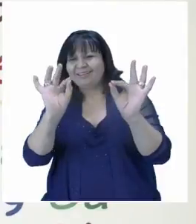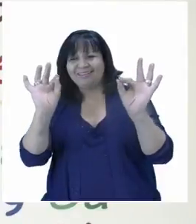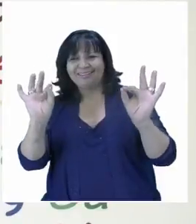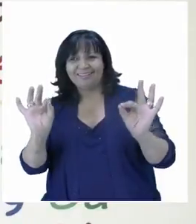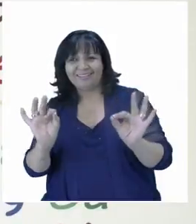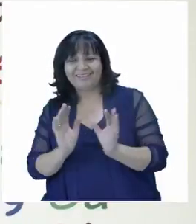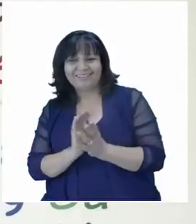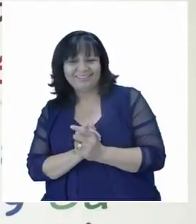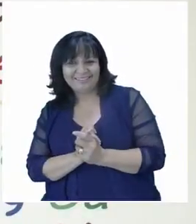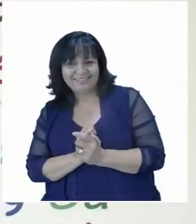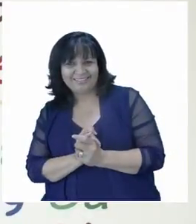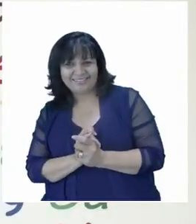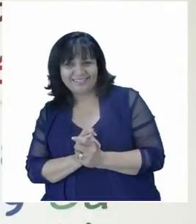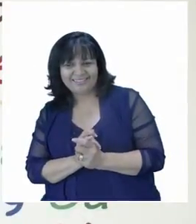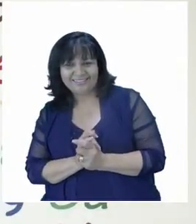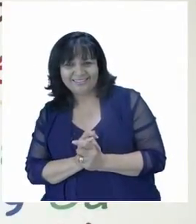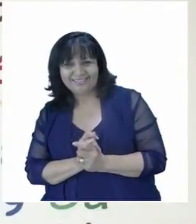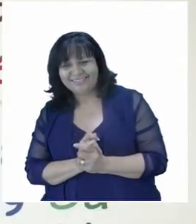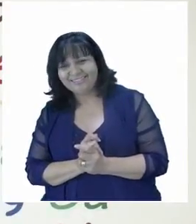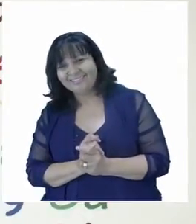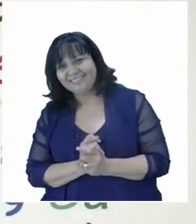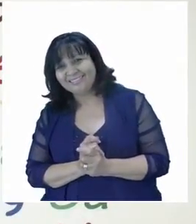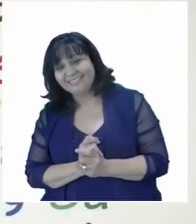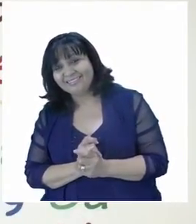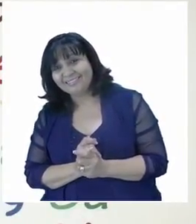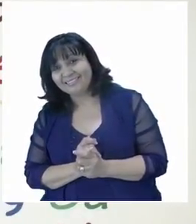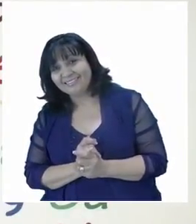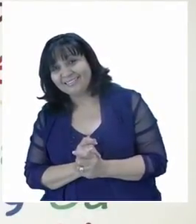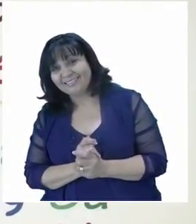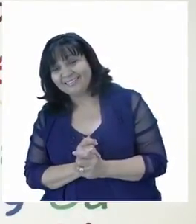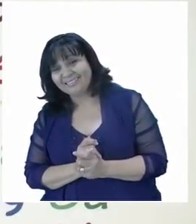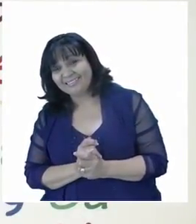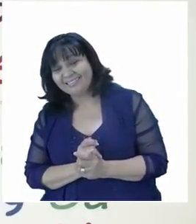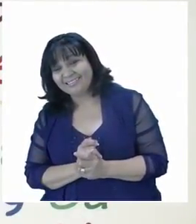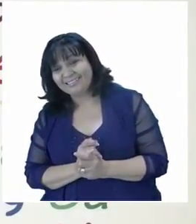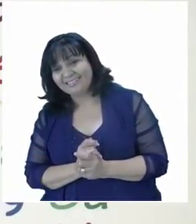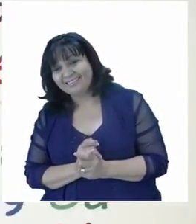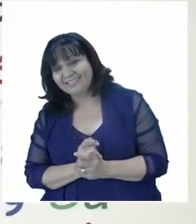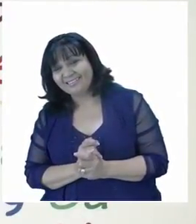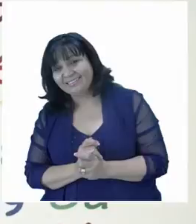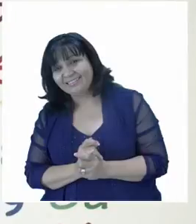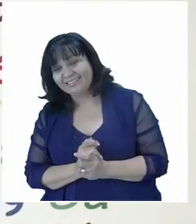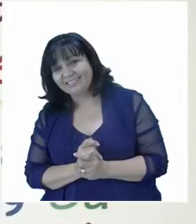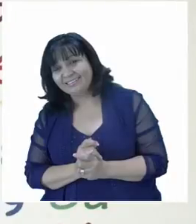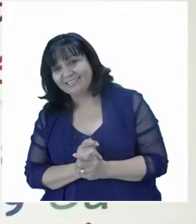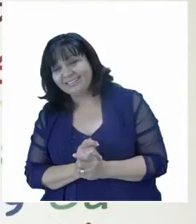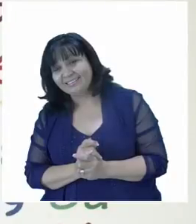painting together in class. Let's move on. On